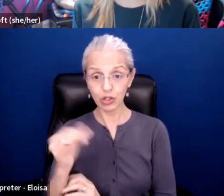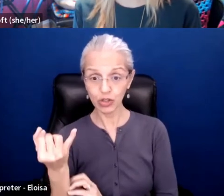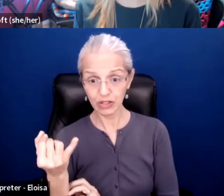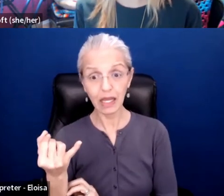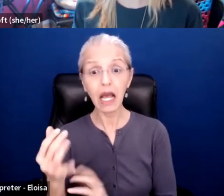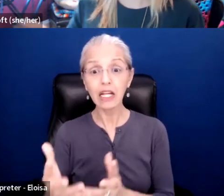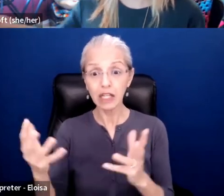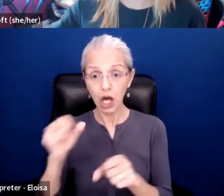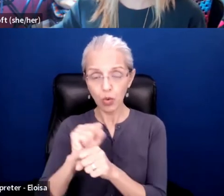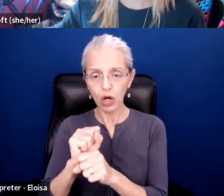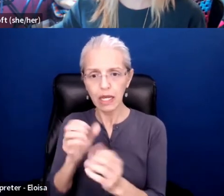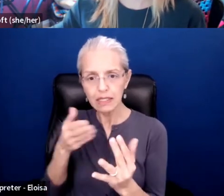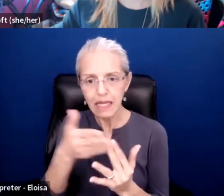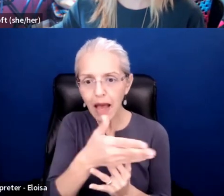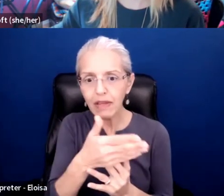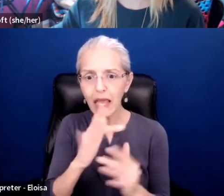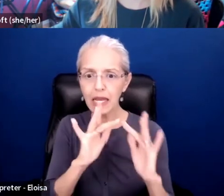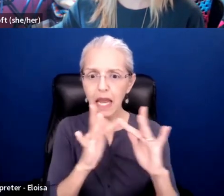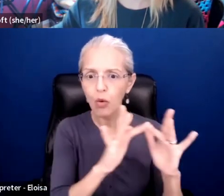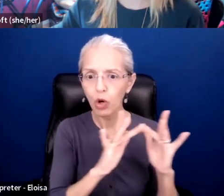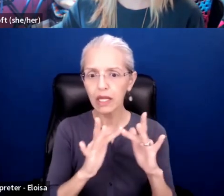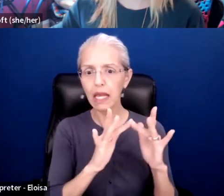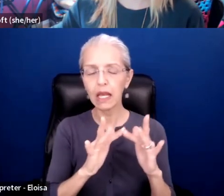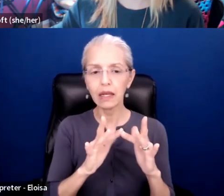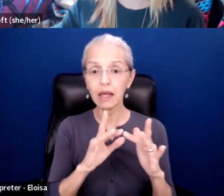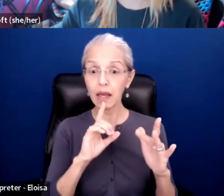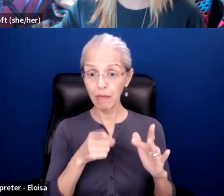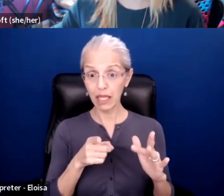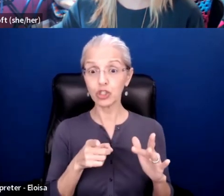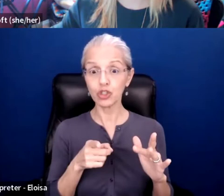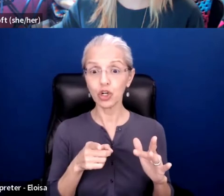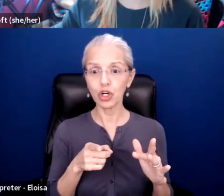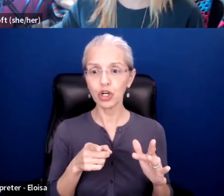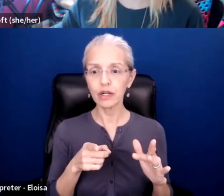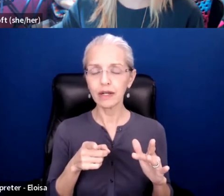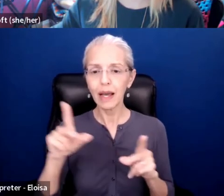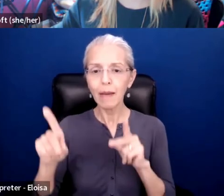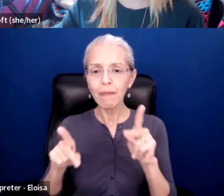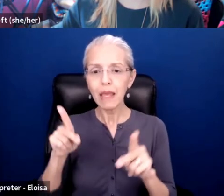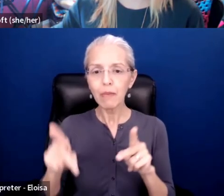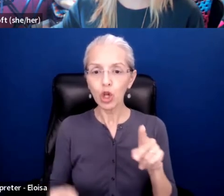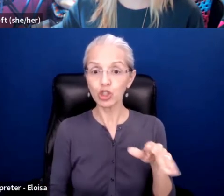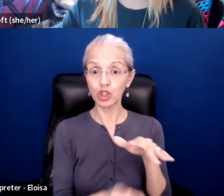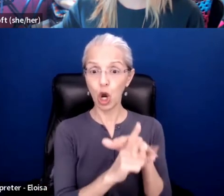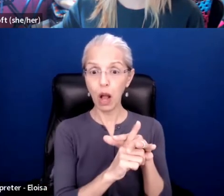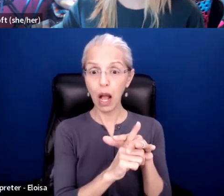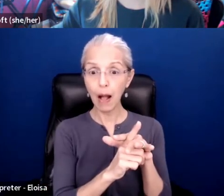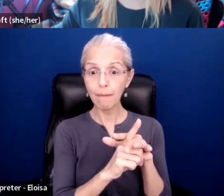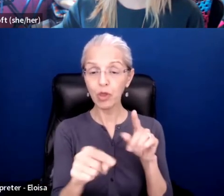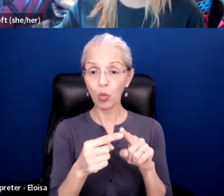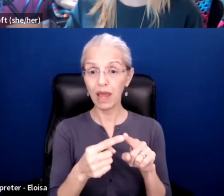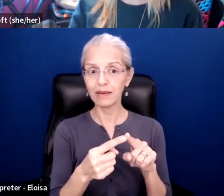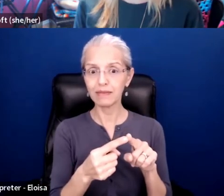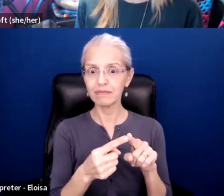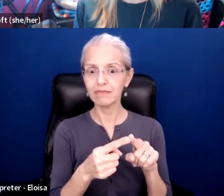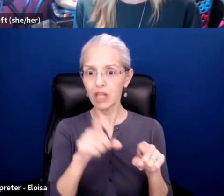it's navigating, it's networking, it's making sure that, you know, people show up when they say they're going to show